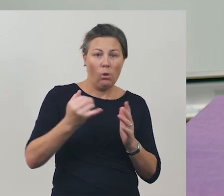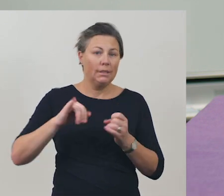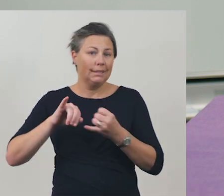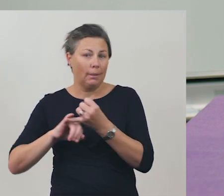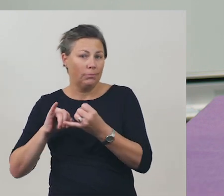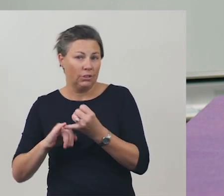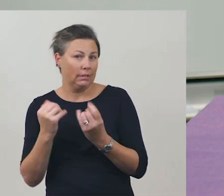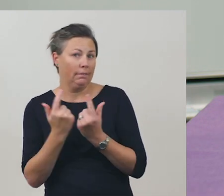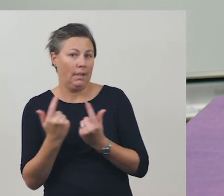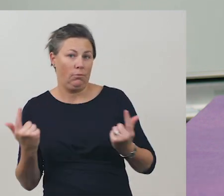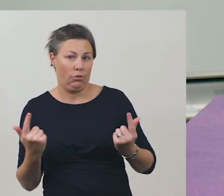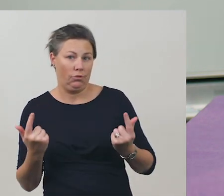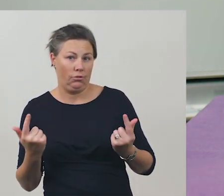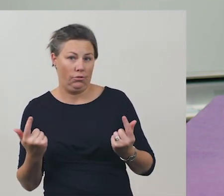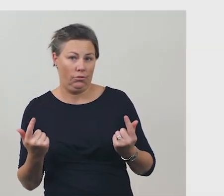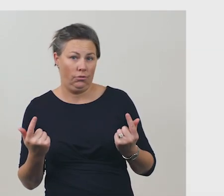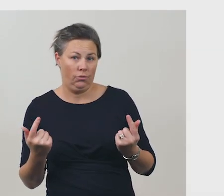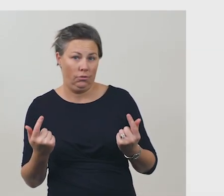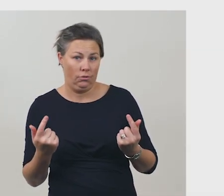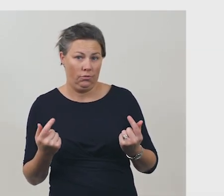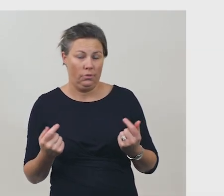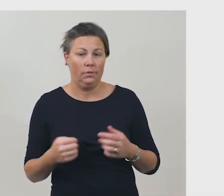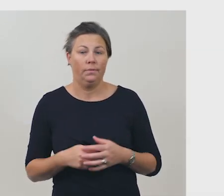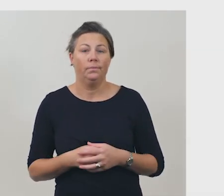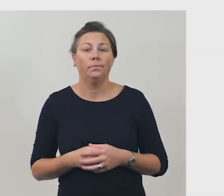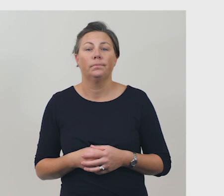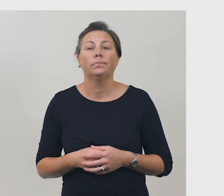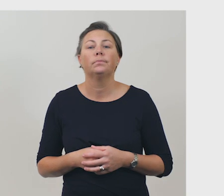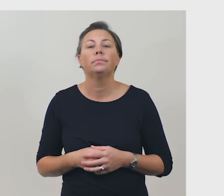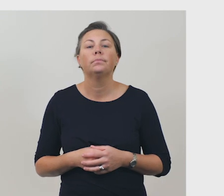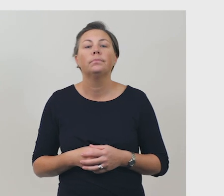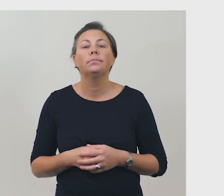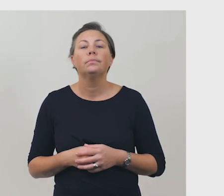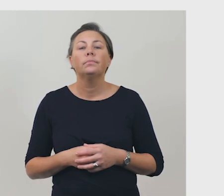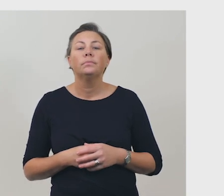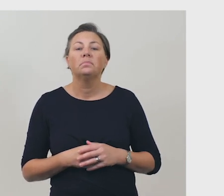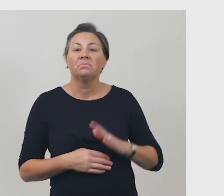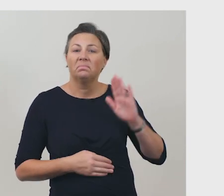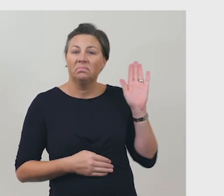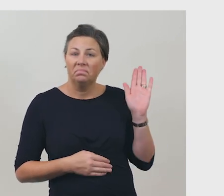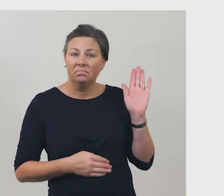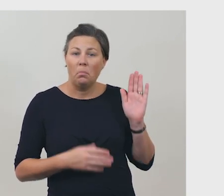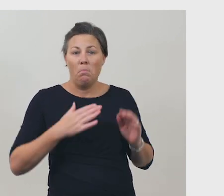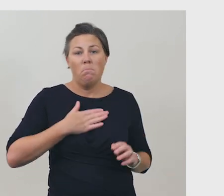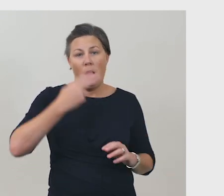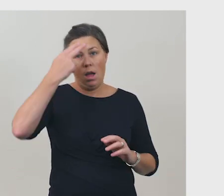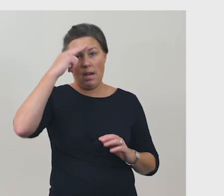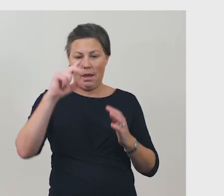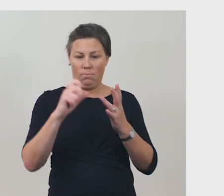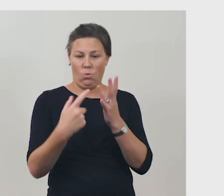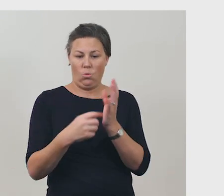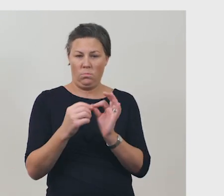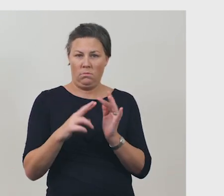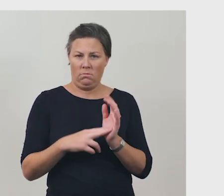one? All right. The first example is, "My name is Corbyn." Is